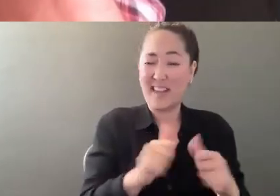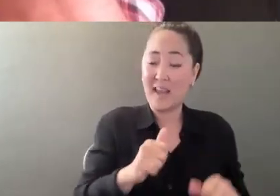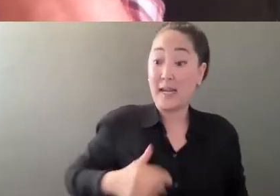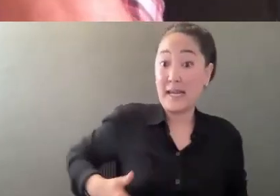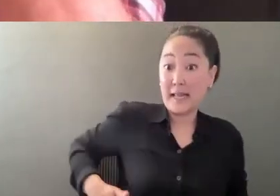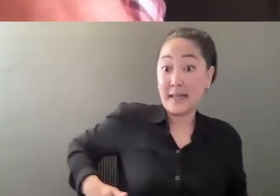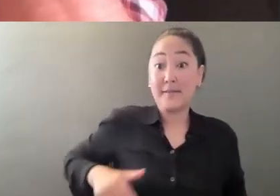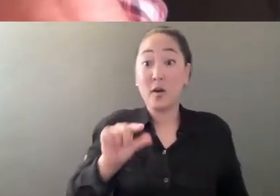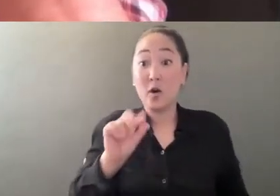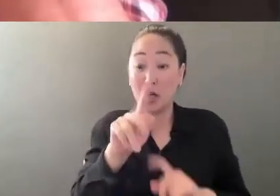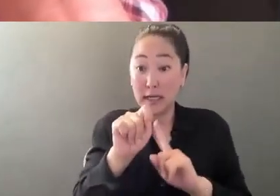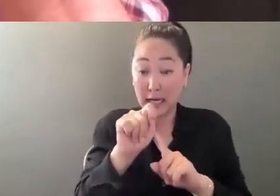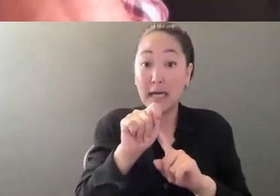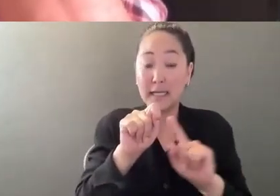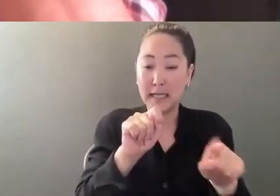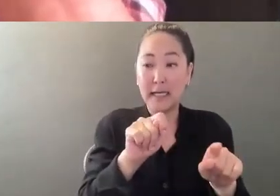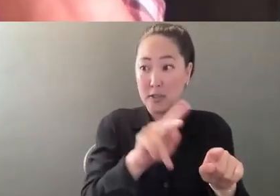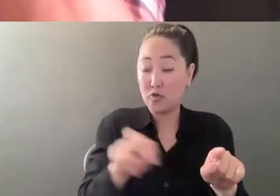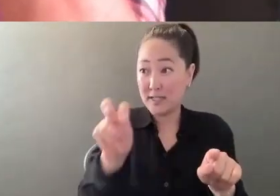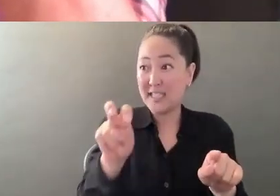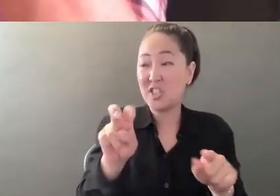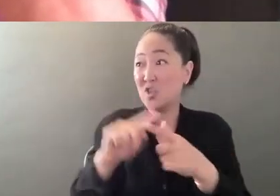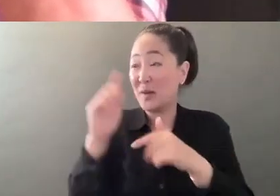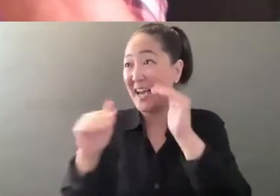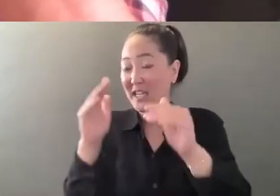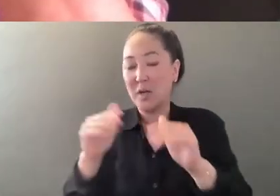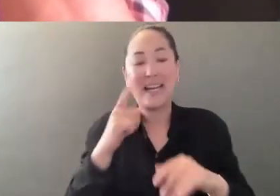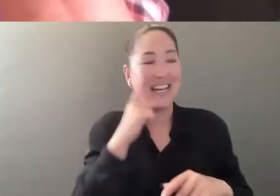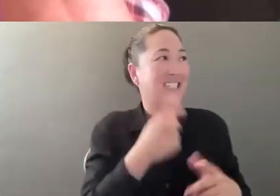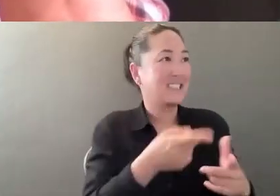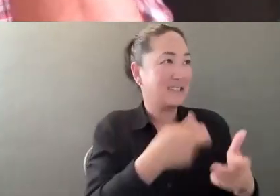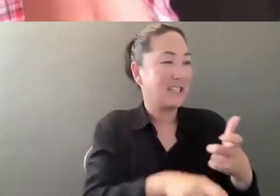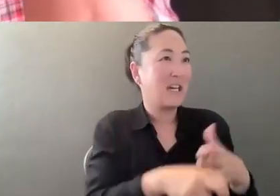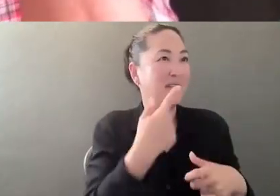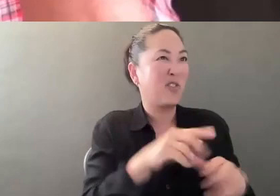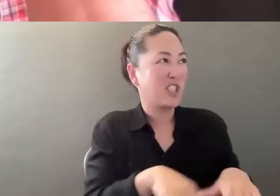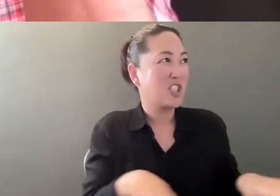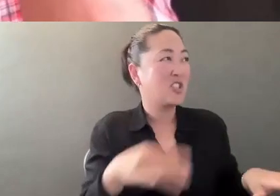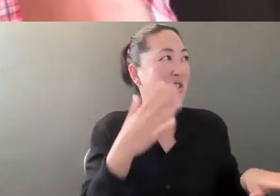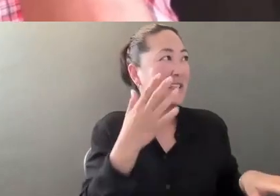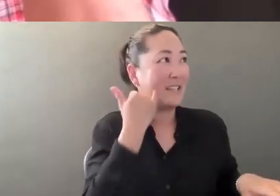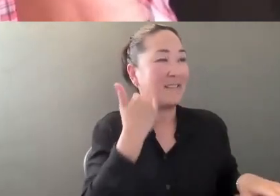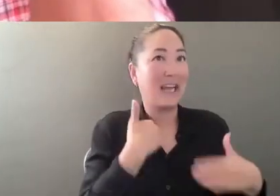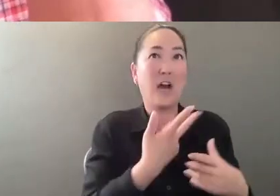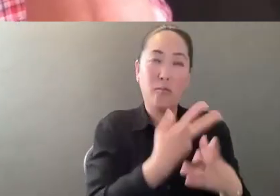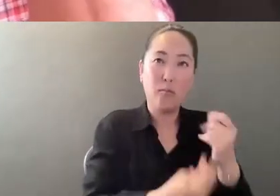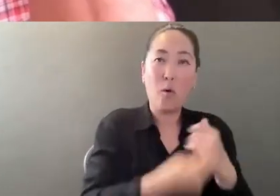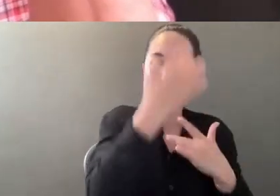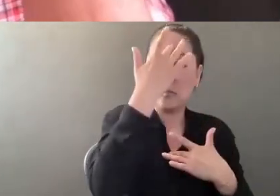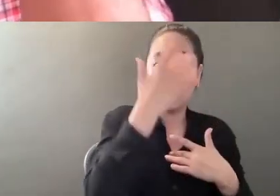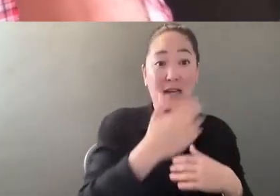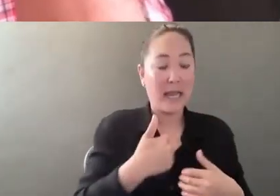involvement is even more challenging than transitioning a child who's got just one or the other. There's not really a specific age,